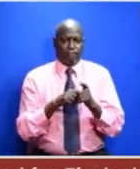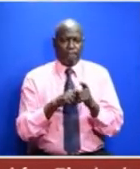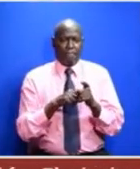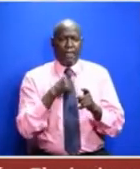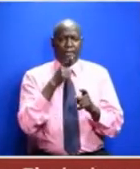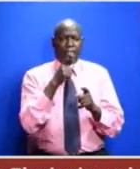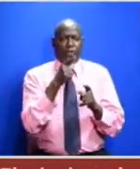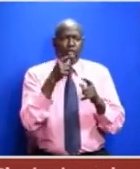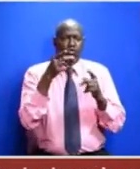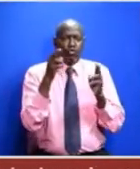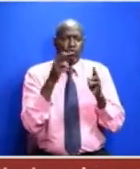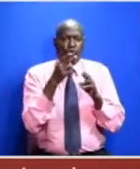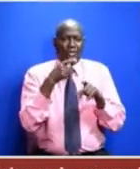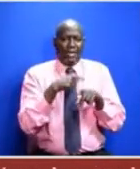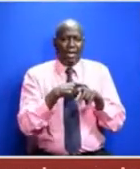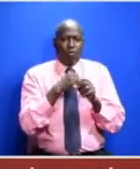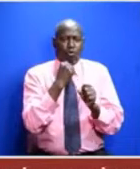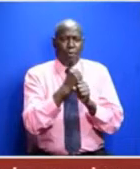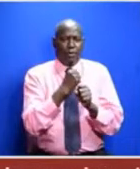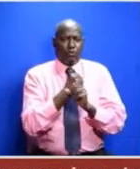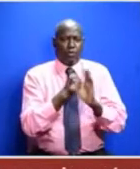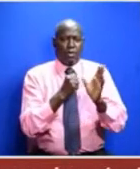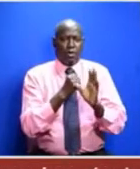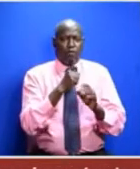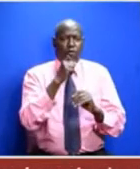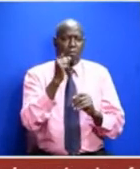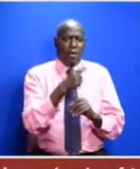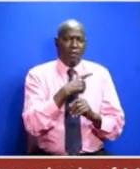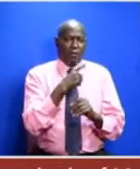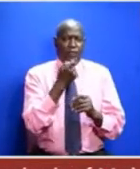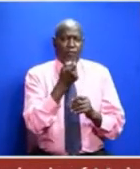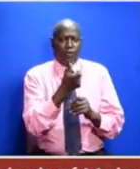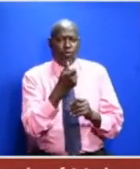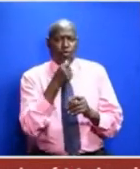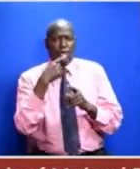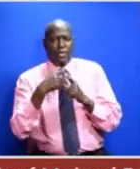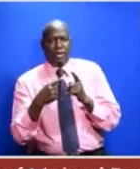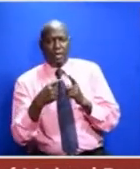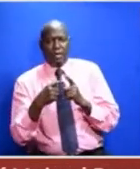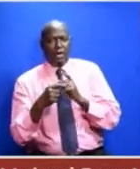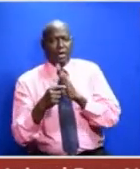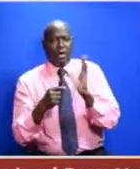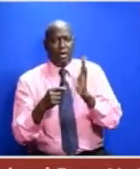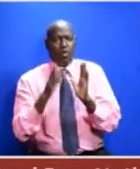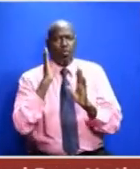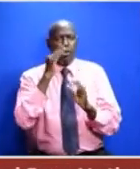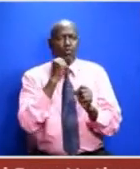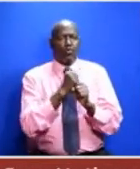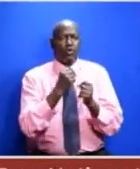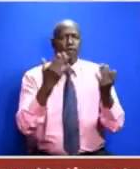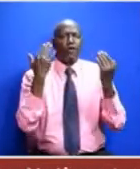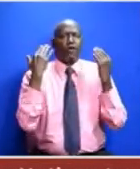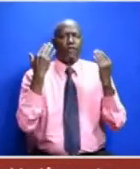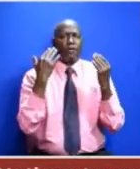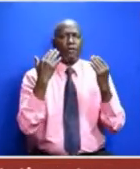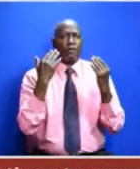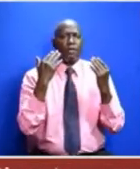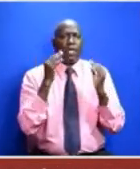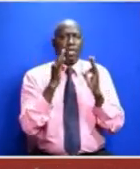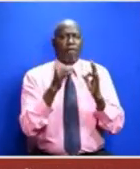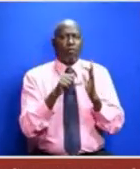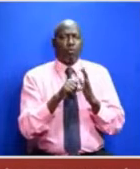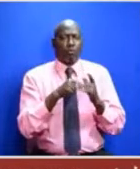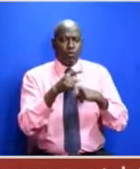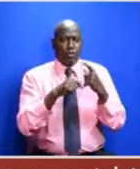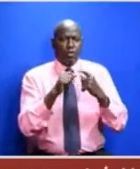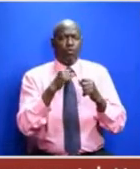a temporary operation for months or for a year or for two. We will do it forever, as long as the problem